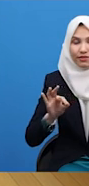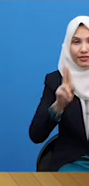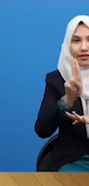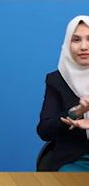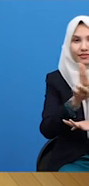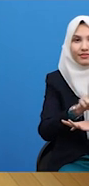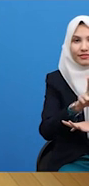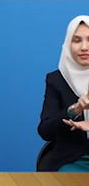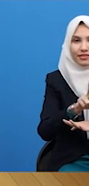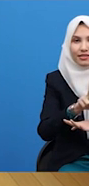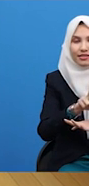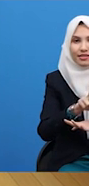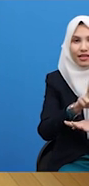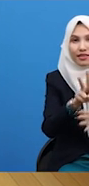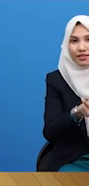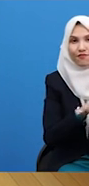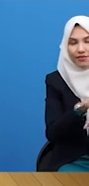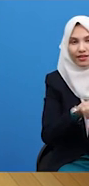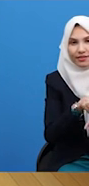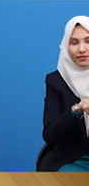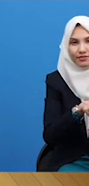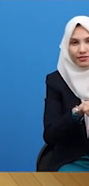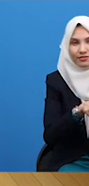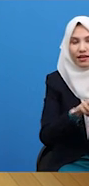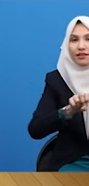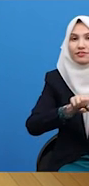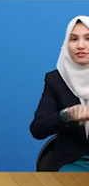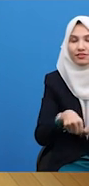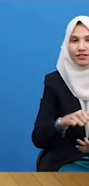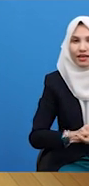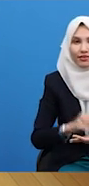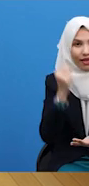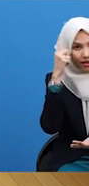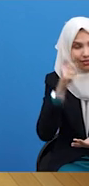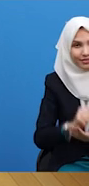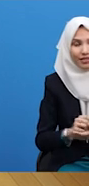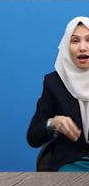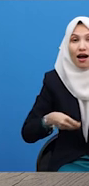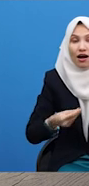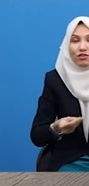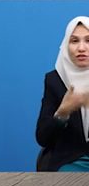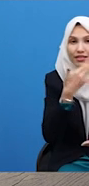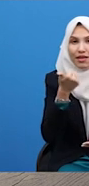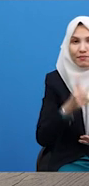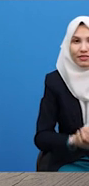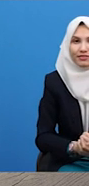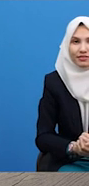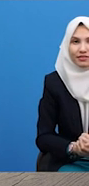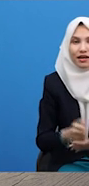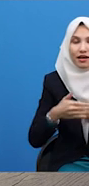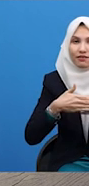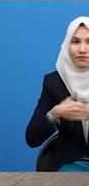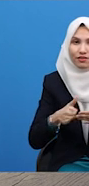in the video so that you can understand how to use them better. After